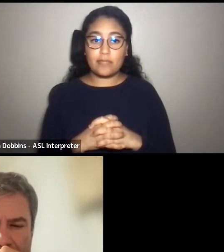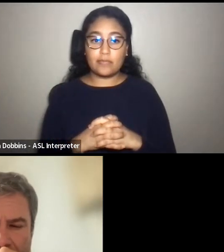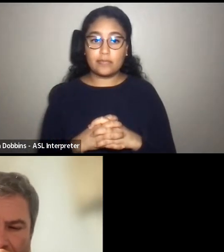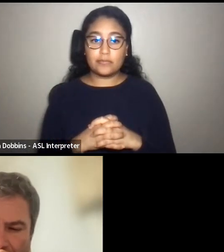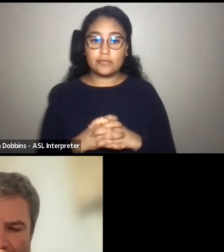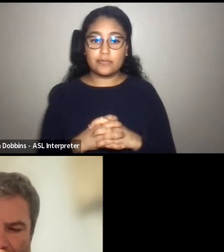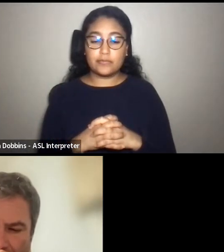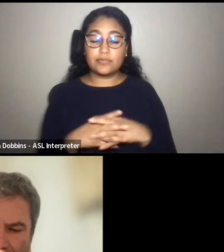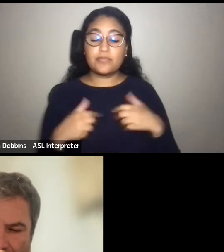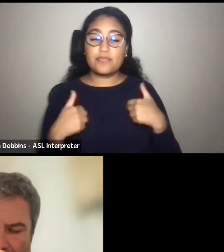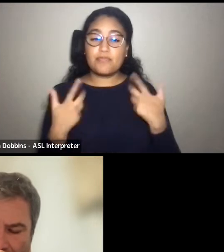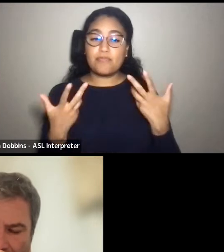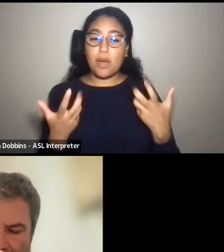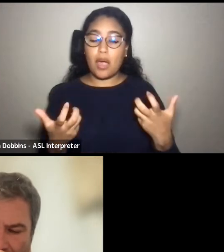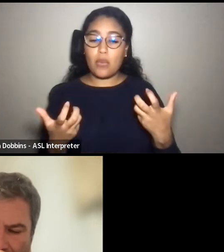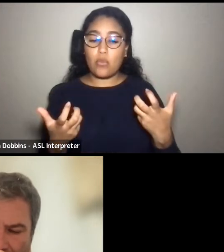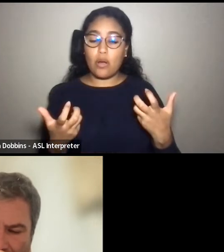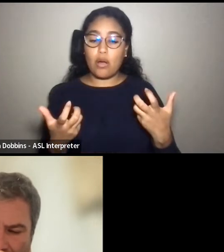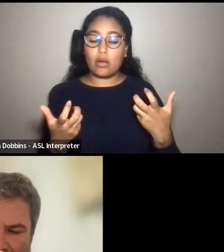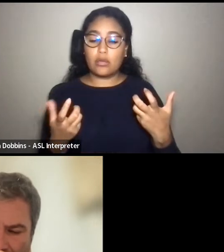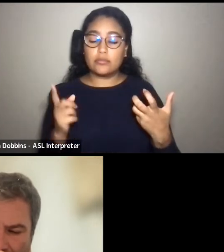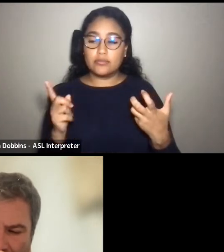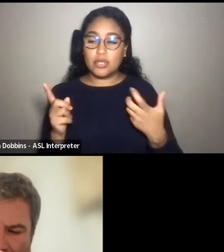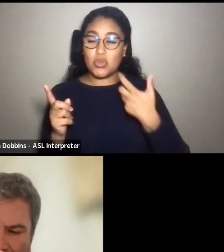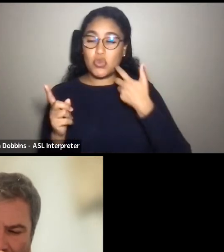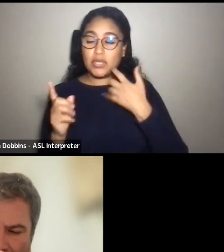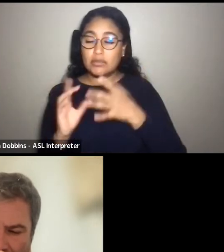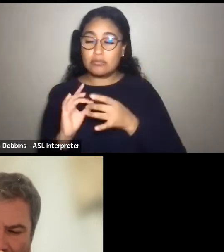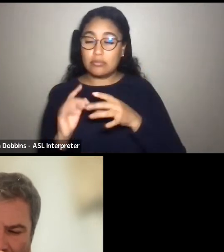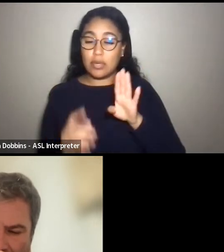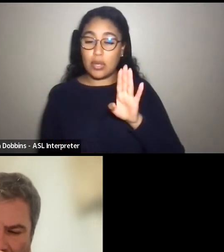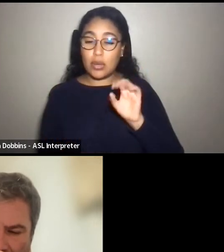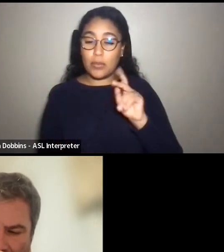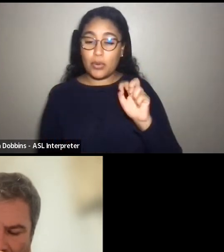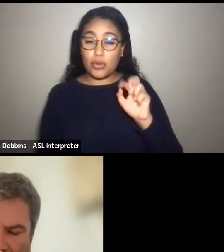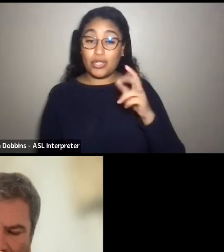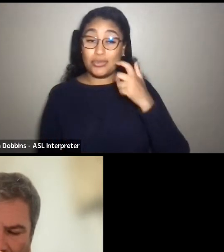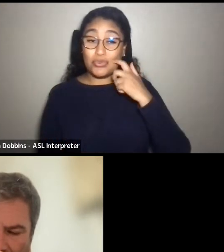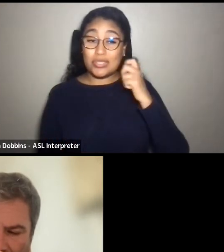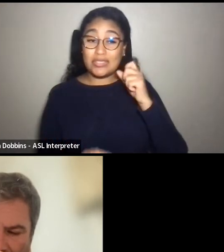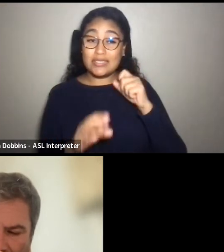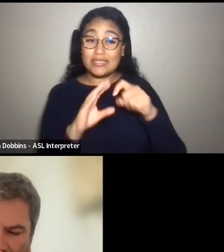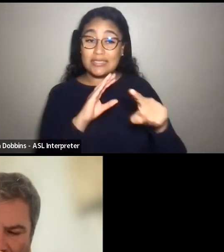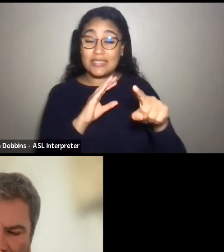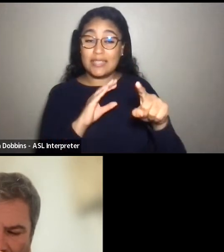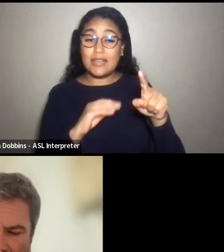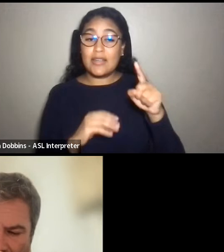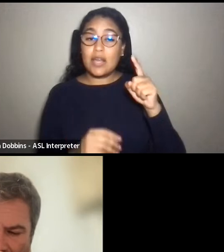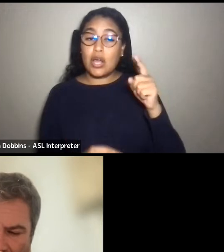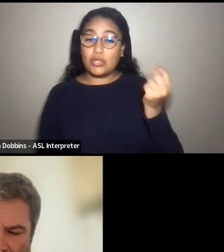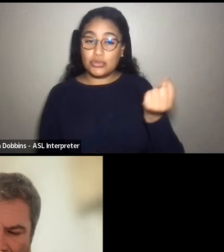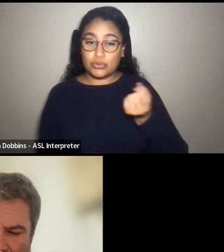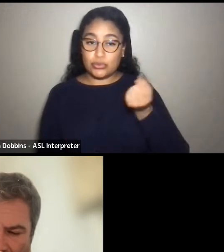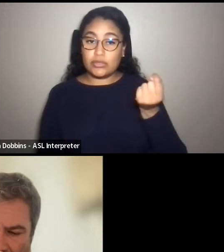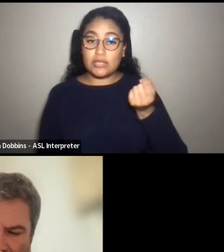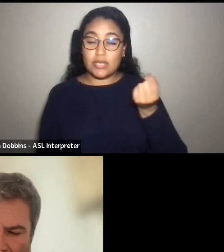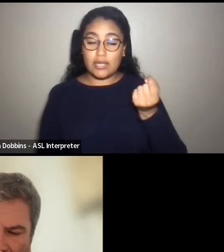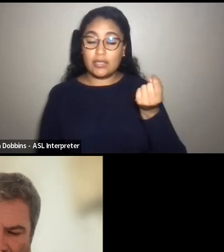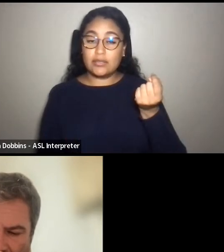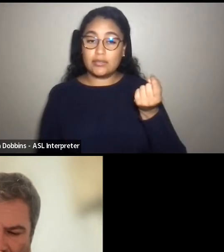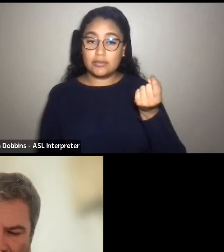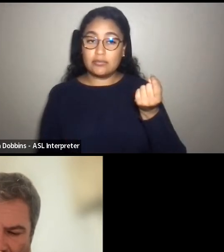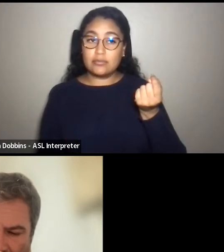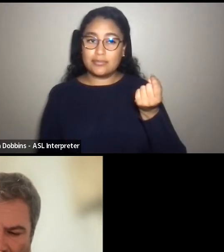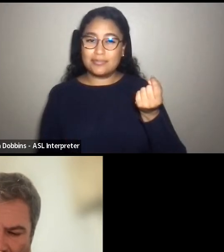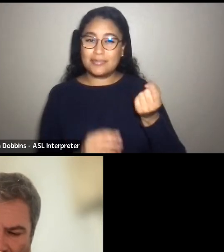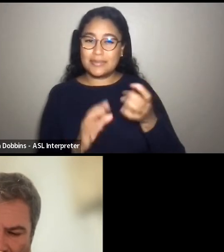I just want to react to the statement, Mr. Booker, that you put out on Tuesday,